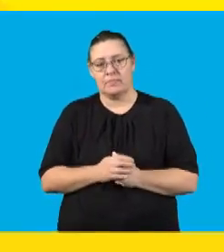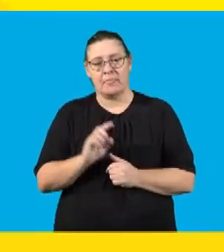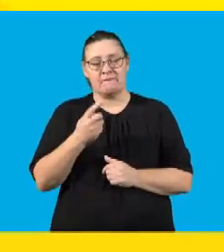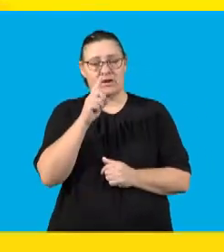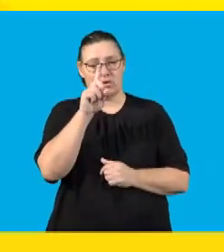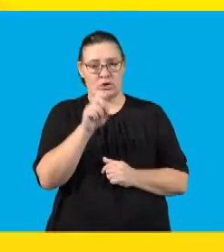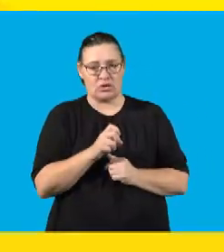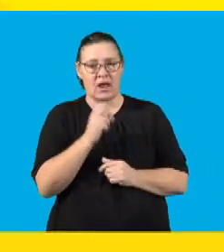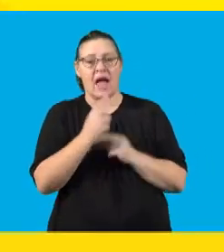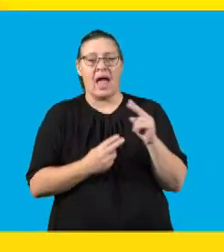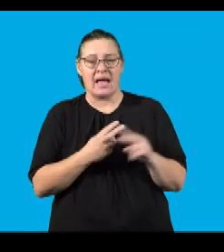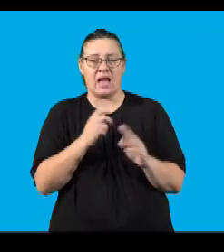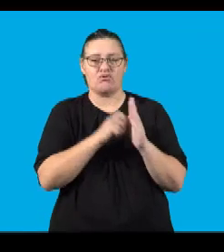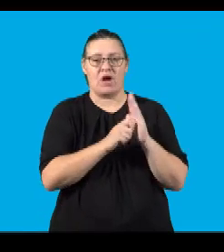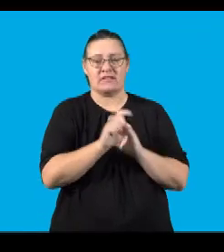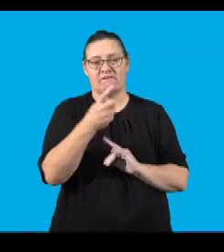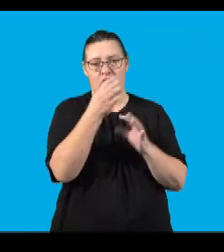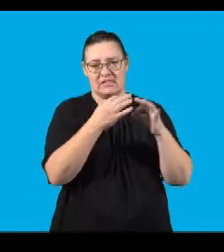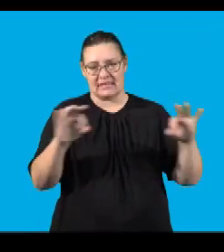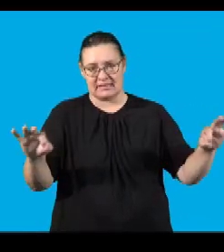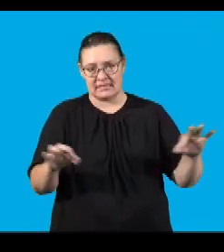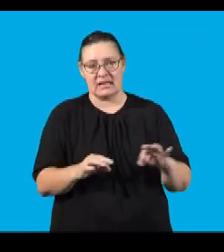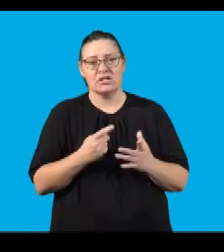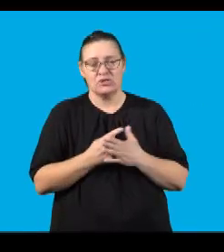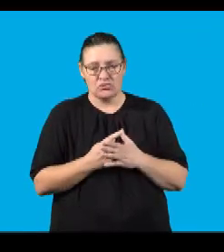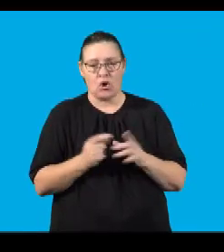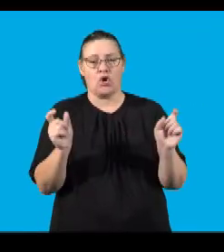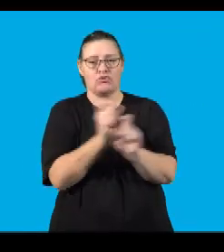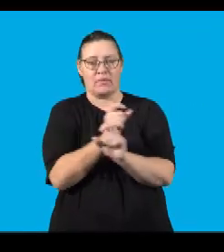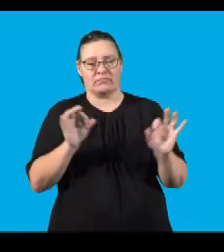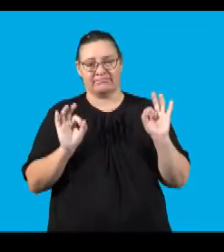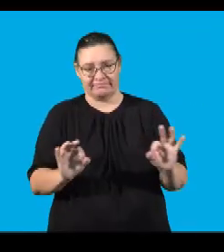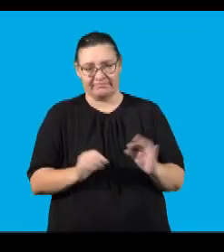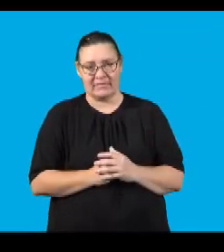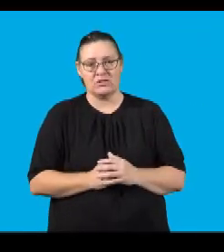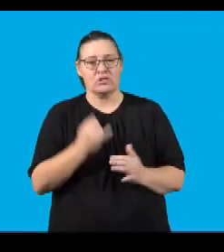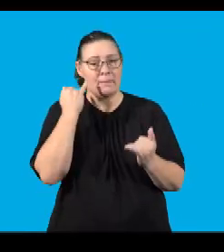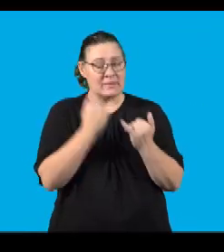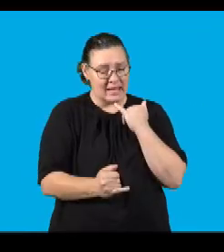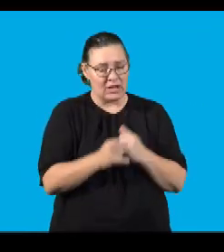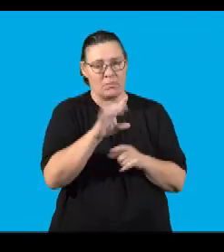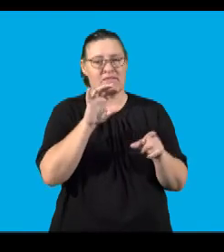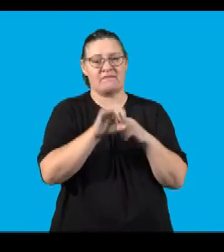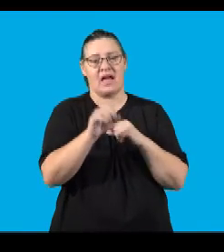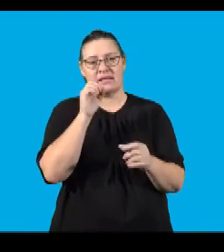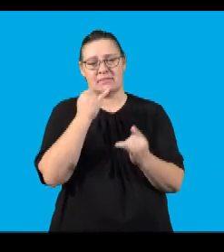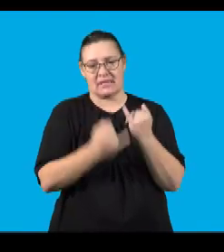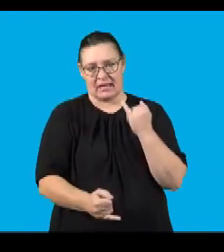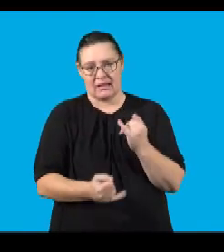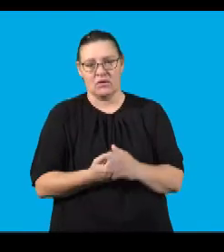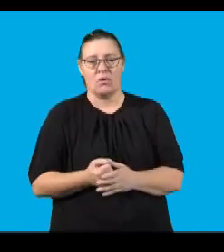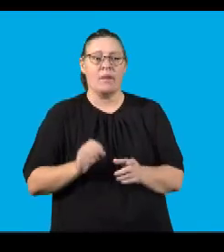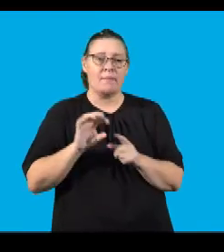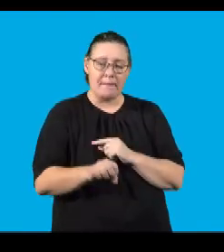the first question, rewrite the first sentence so that it's grammatically correct. There is a mistake and you have to find it. You